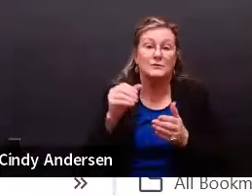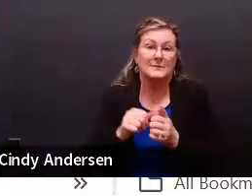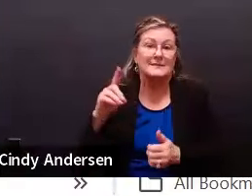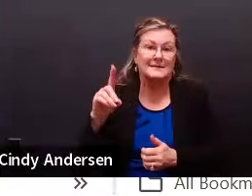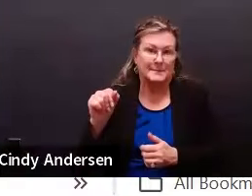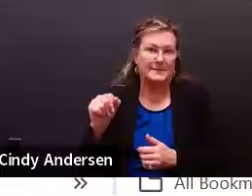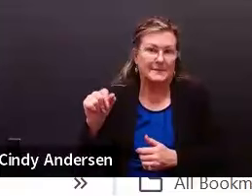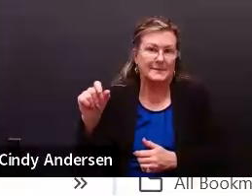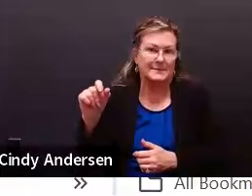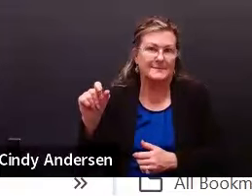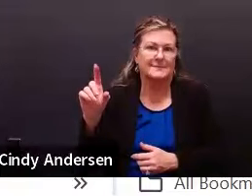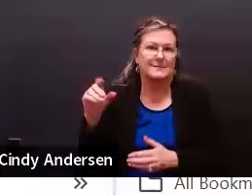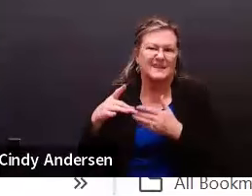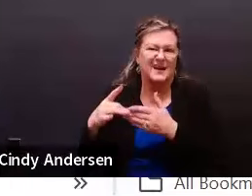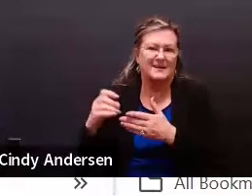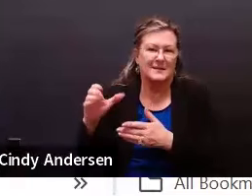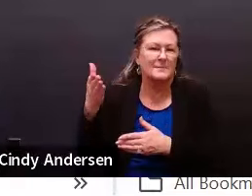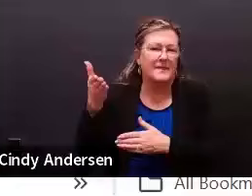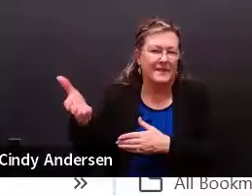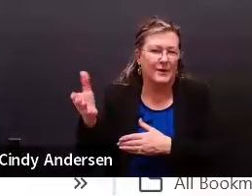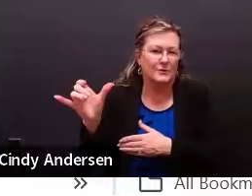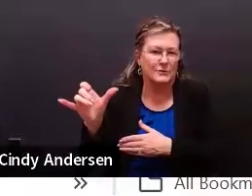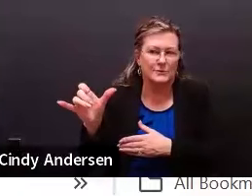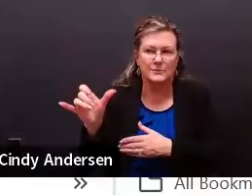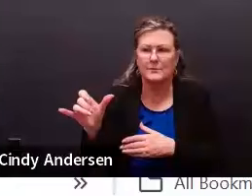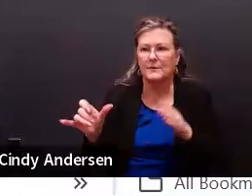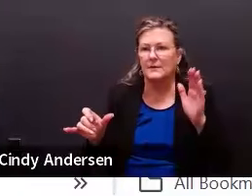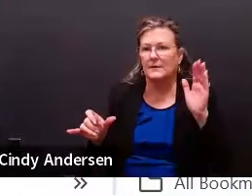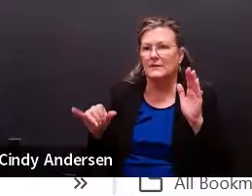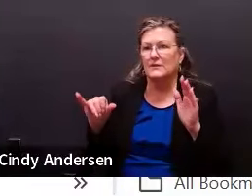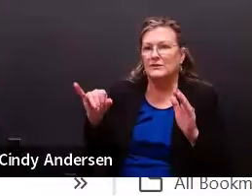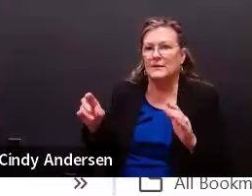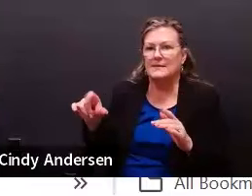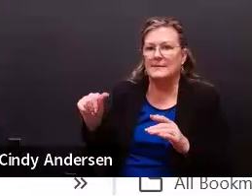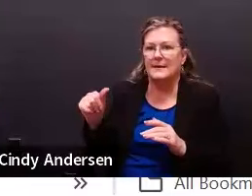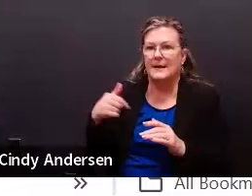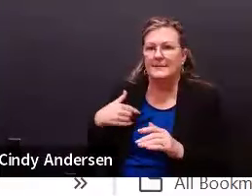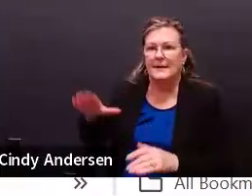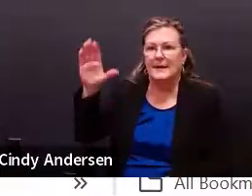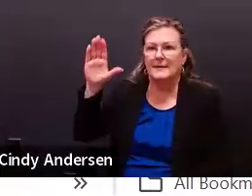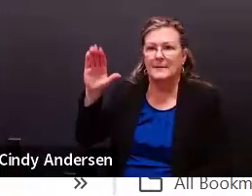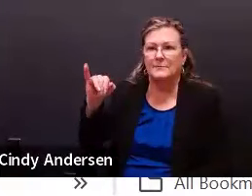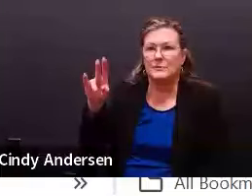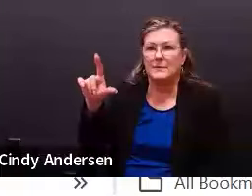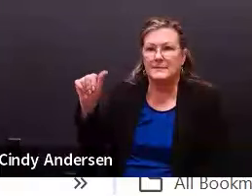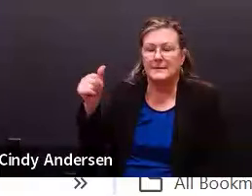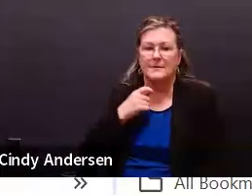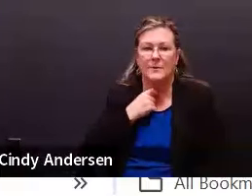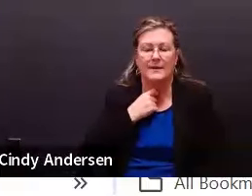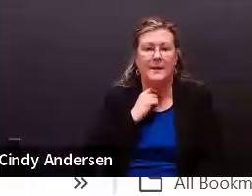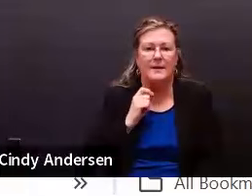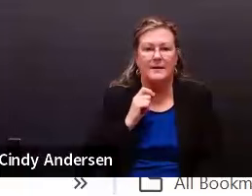disabilities guidance document as well. And I see that Jalissa has a hand raised. Jalissa, if you want to come off mic, go